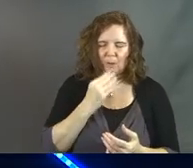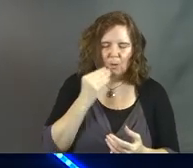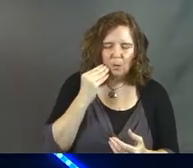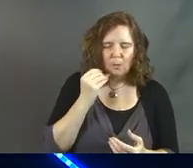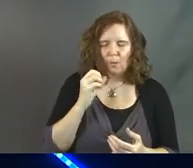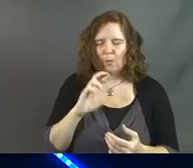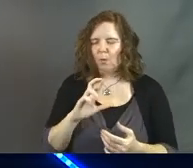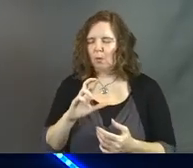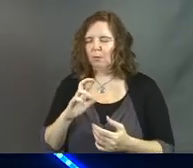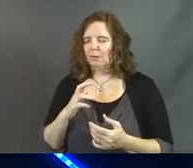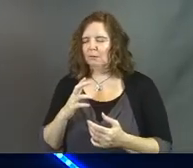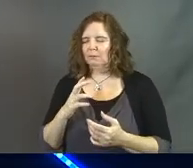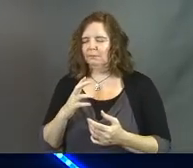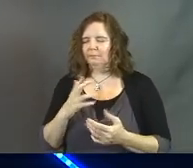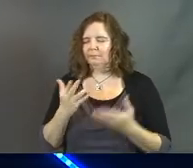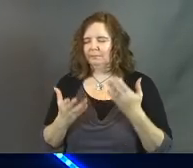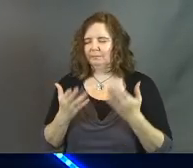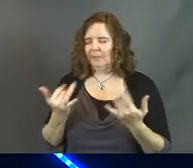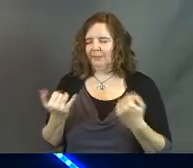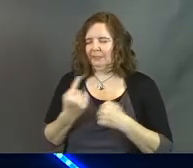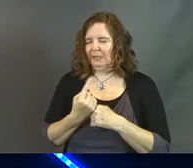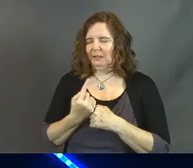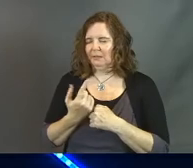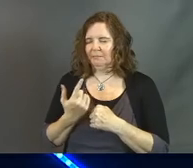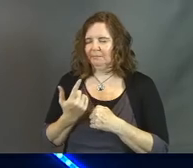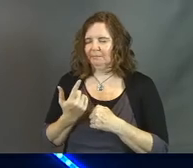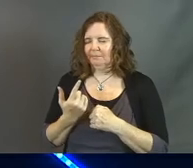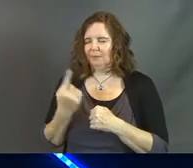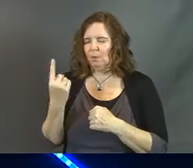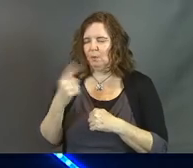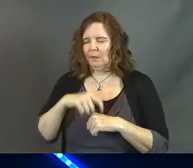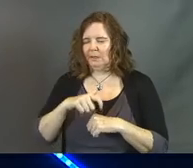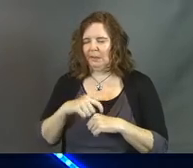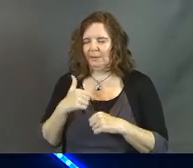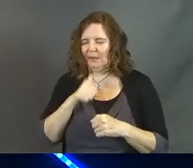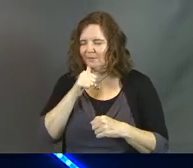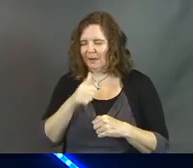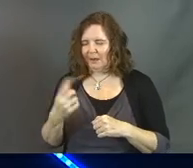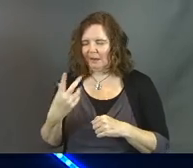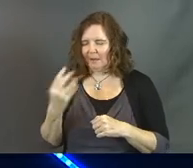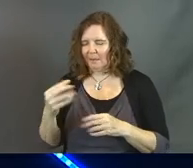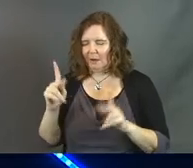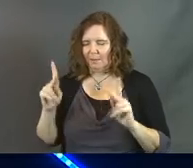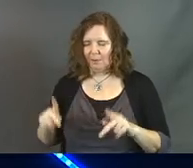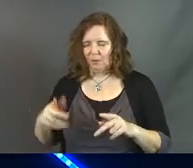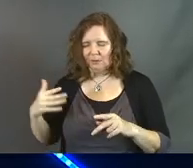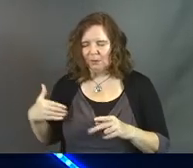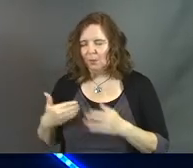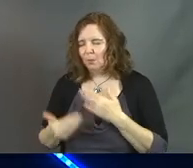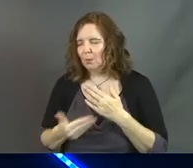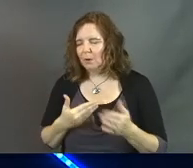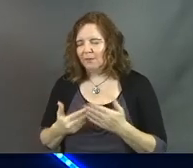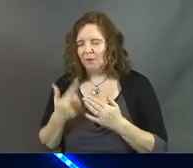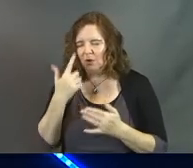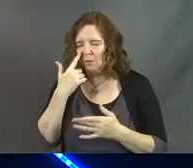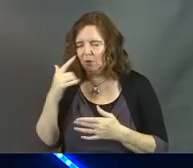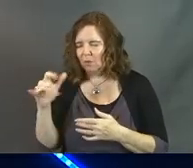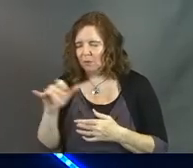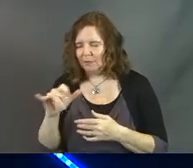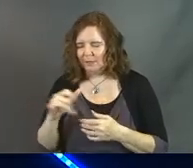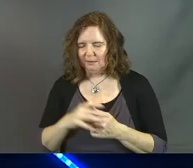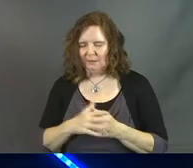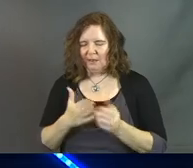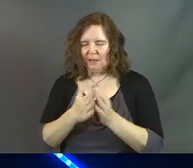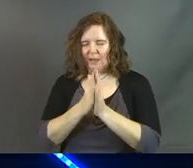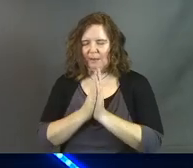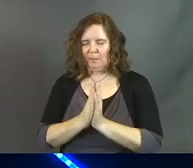home or maybe today is just the one time that they haven't come out in person, God, or whatever that may look like,